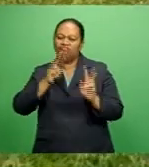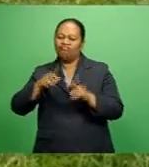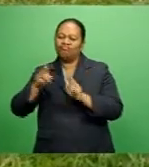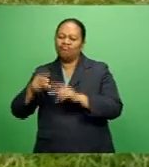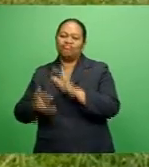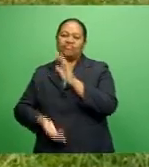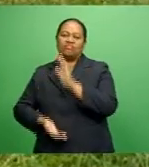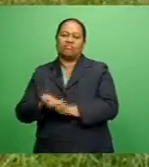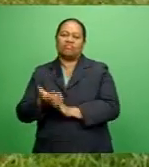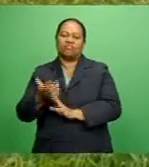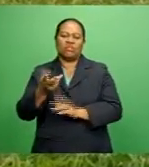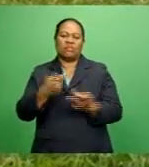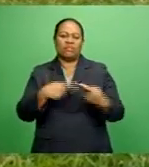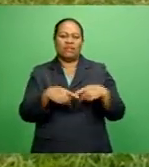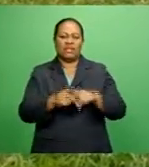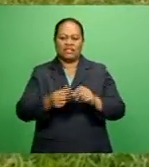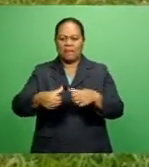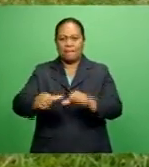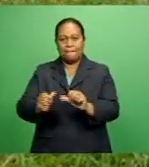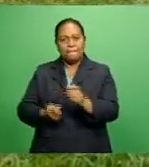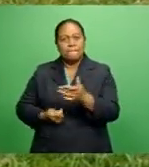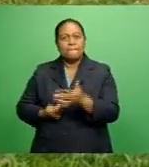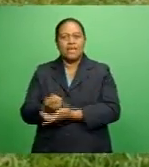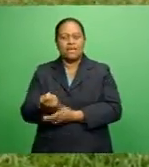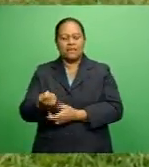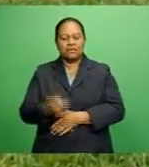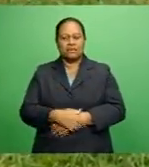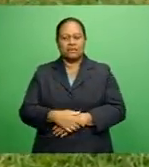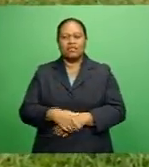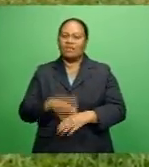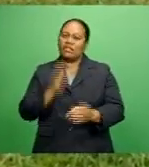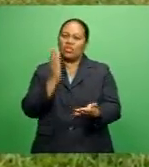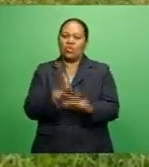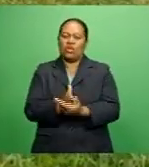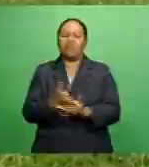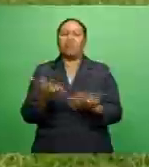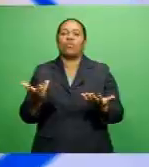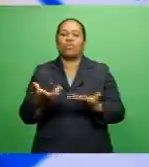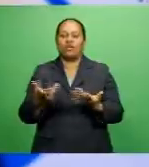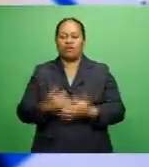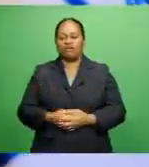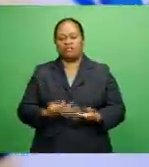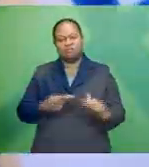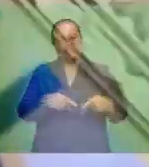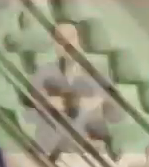for places to do their payments. They can just do it directly from wherever they are.